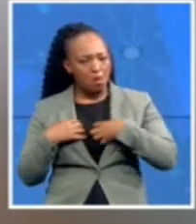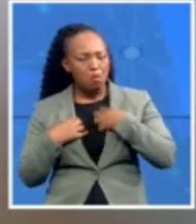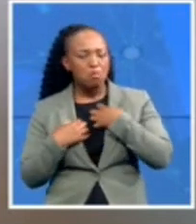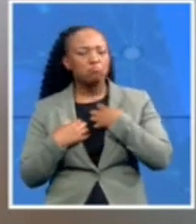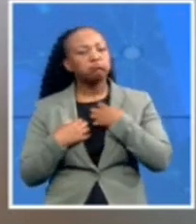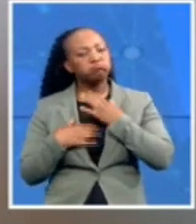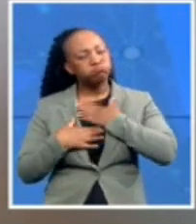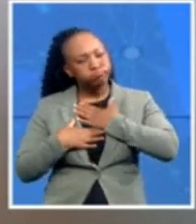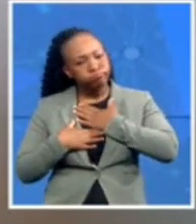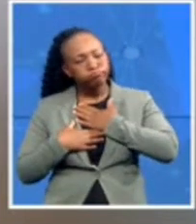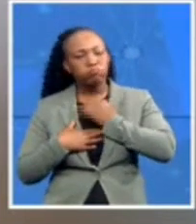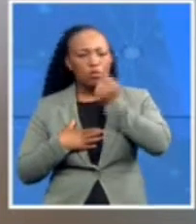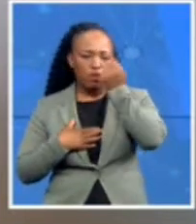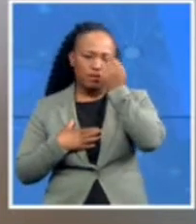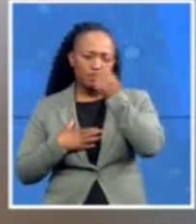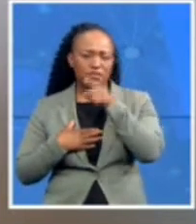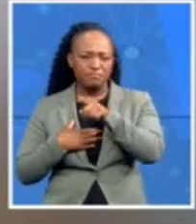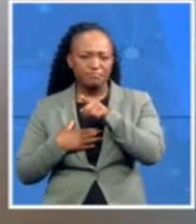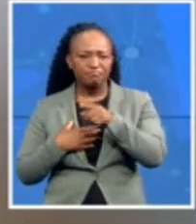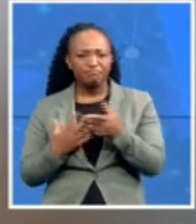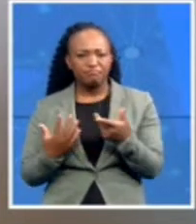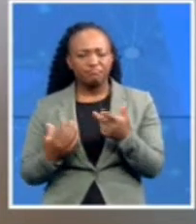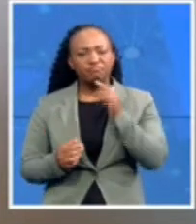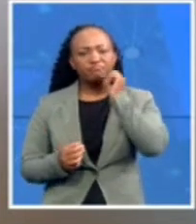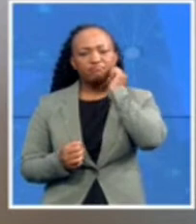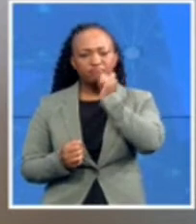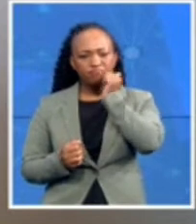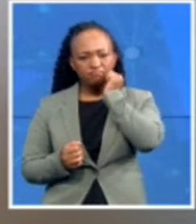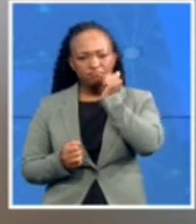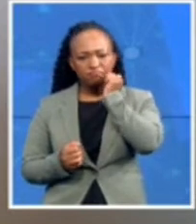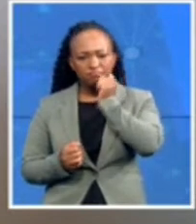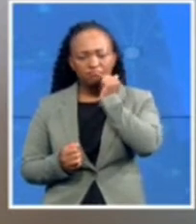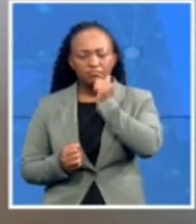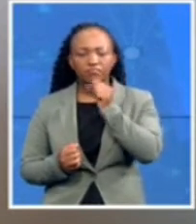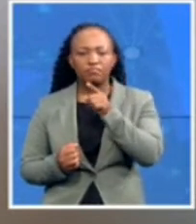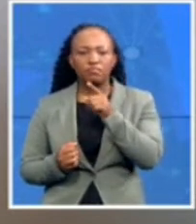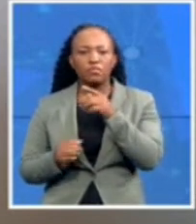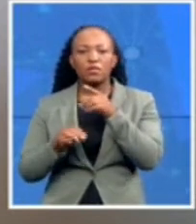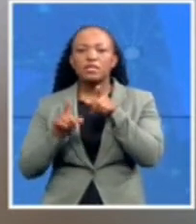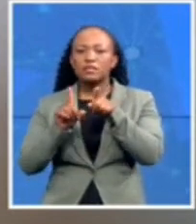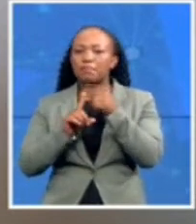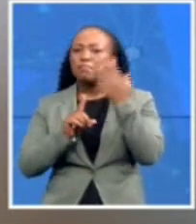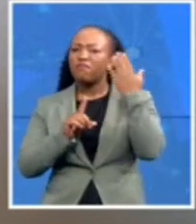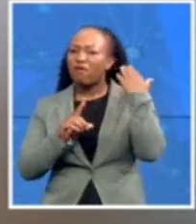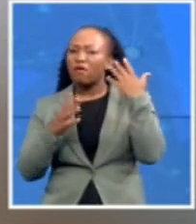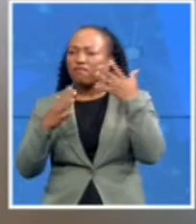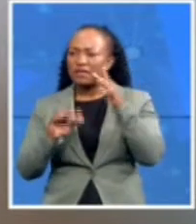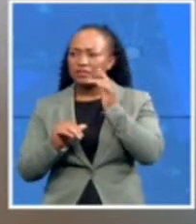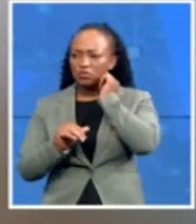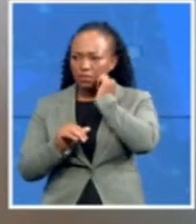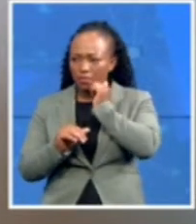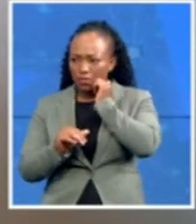have apologized for in the past, and we'll do so again.